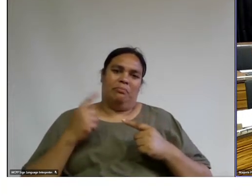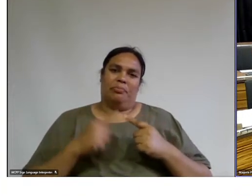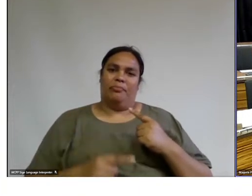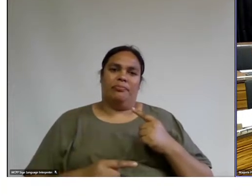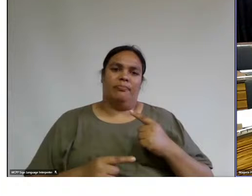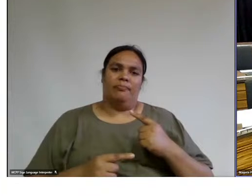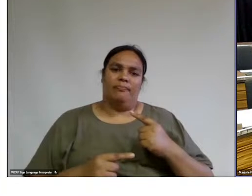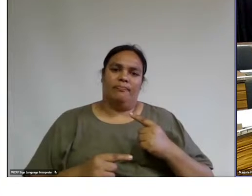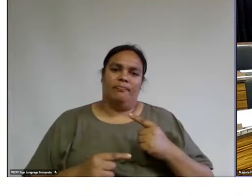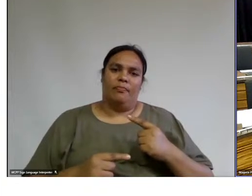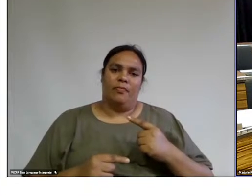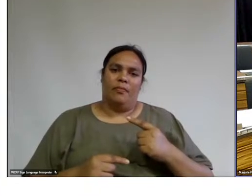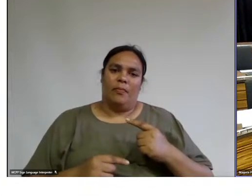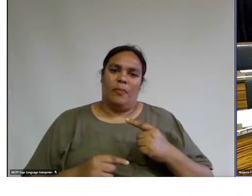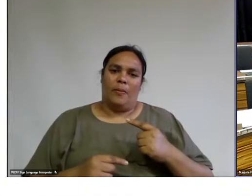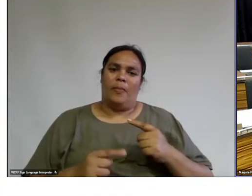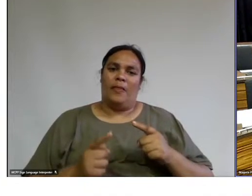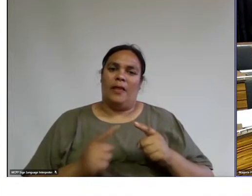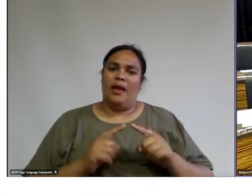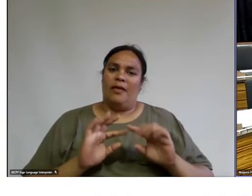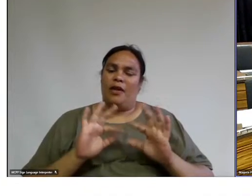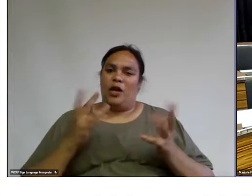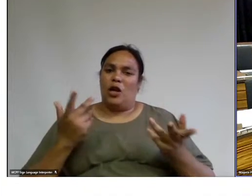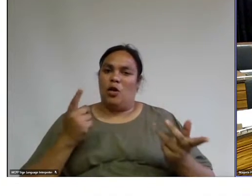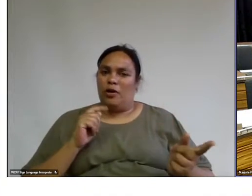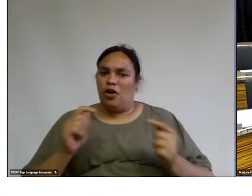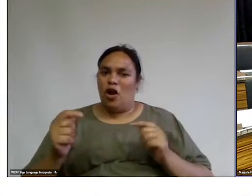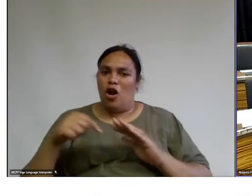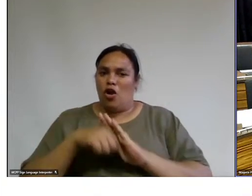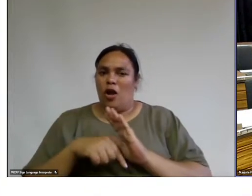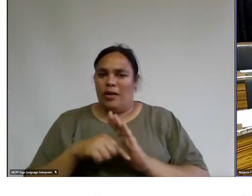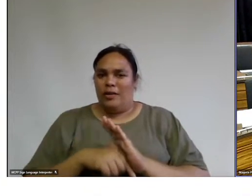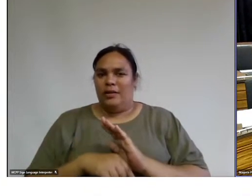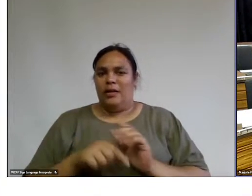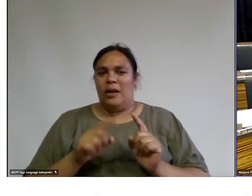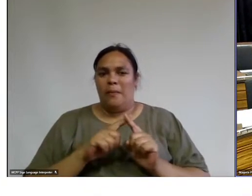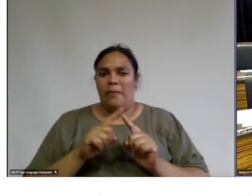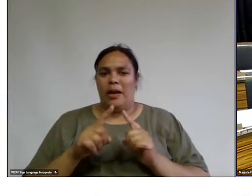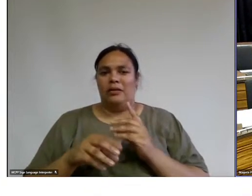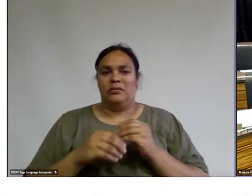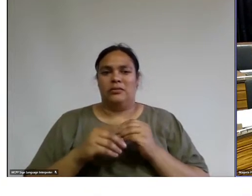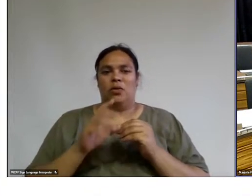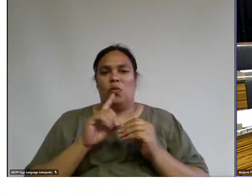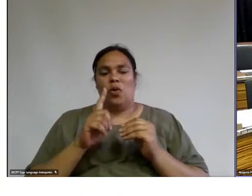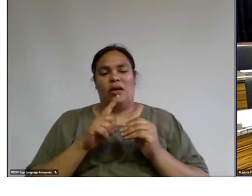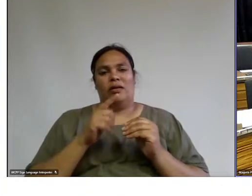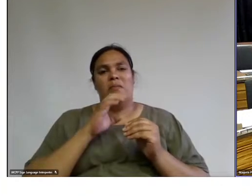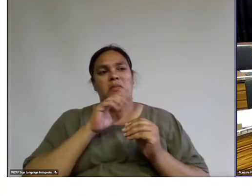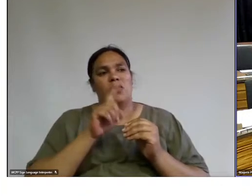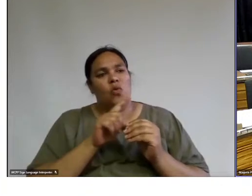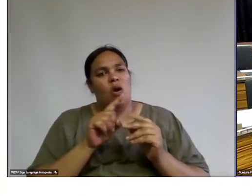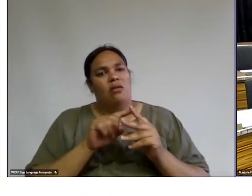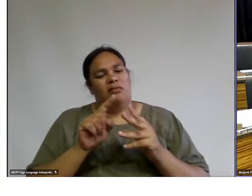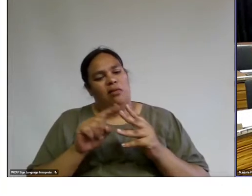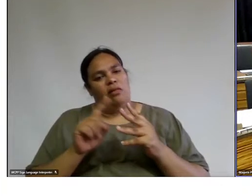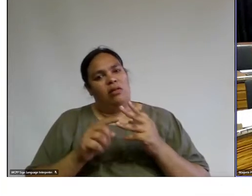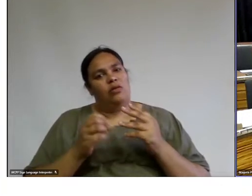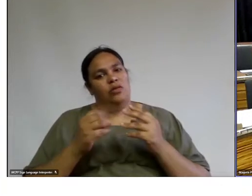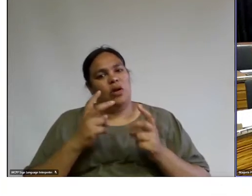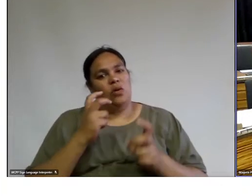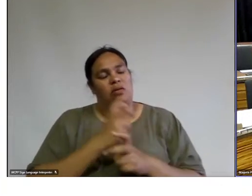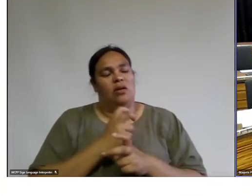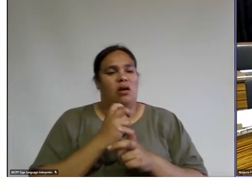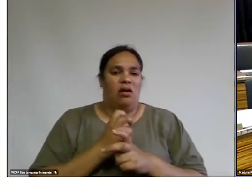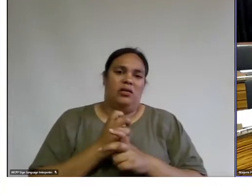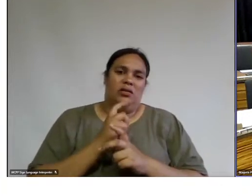Yeah, it's emerging as local content as to what that is. We know now there's the issue of cement. What does that mean? So it's quite a hard question